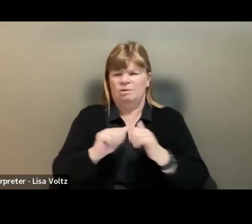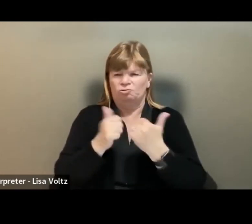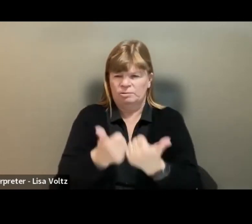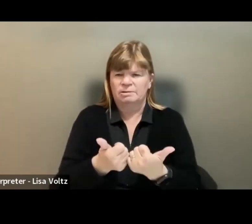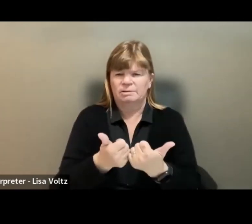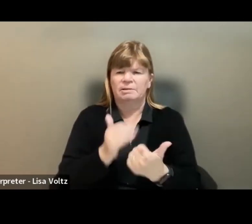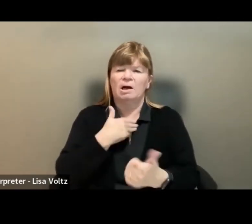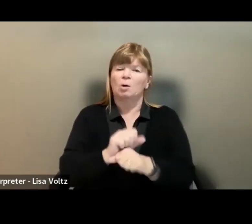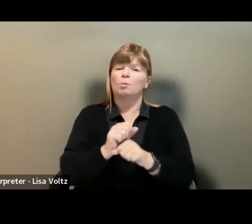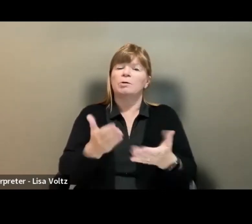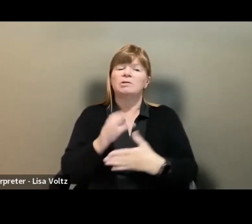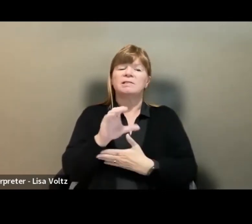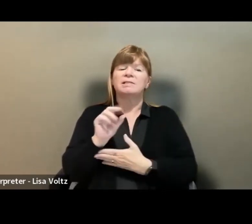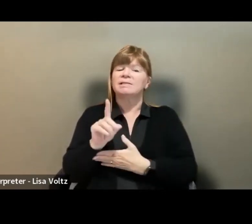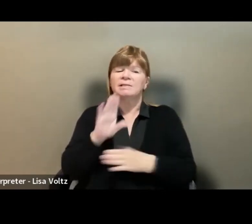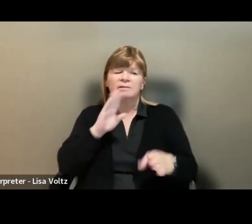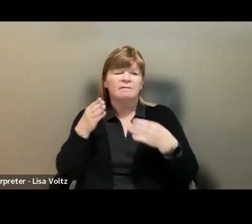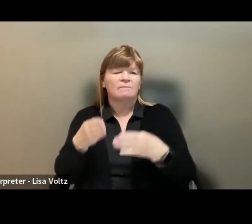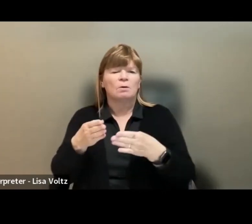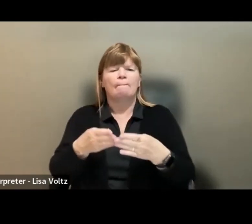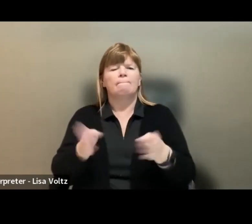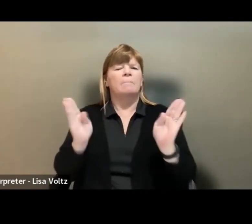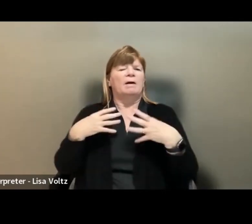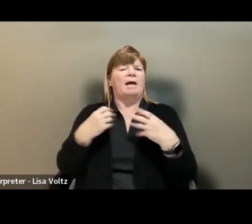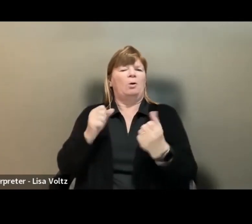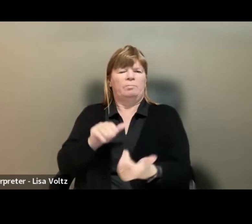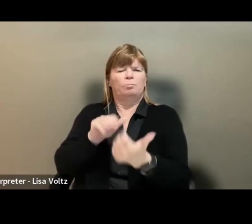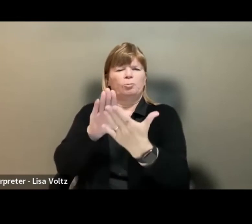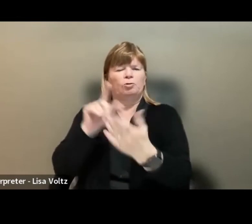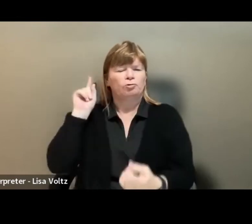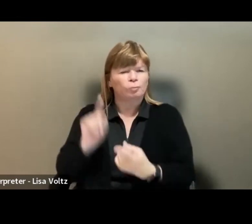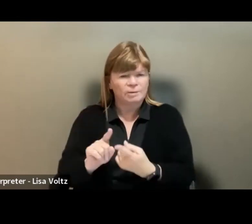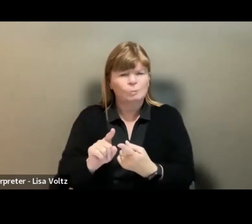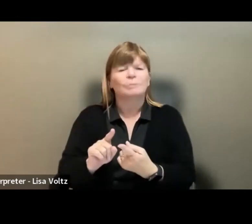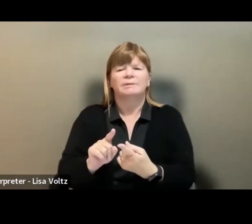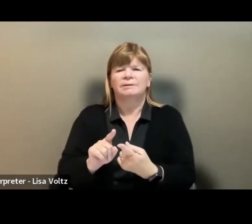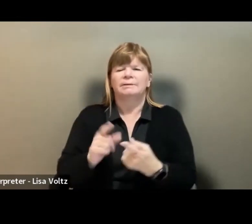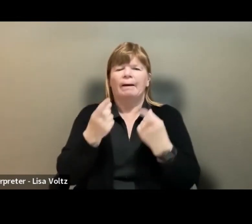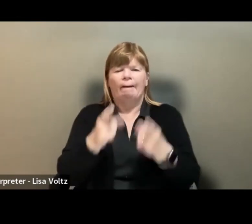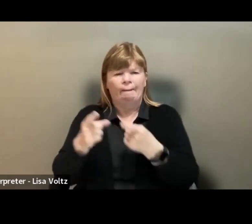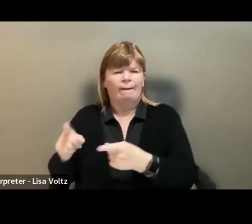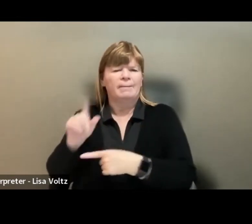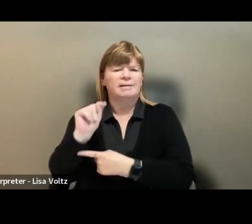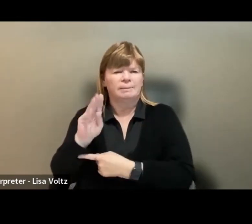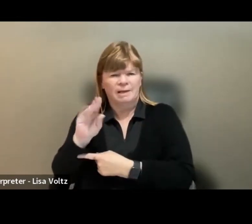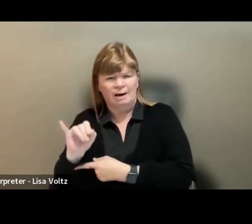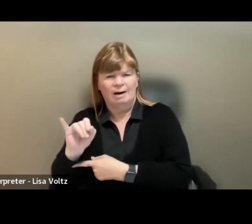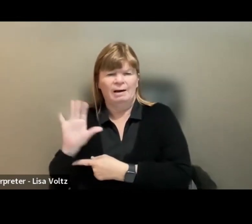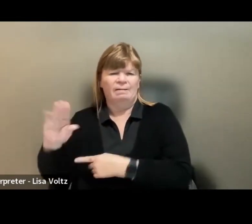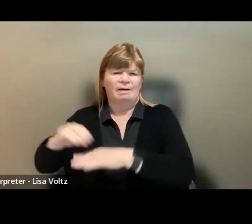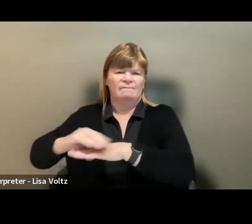at CDC is focused on a public health approach to reducing incidents of TBI and their